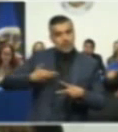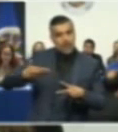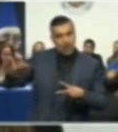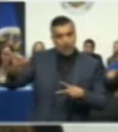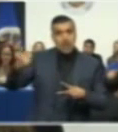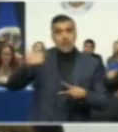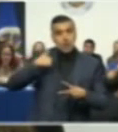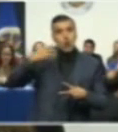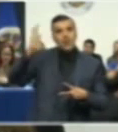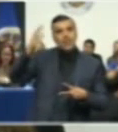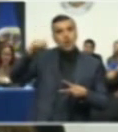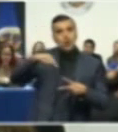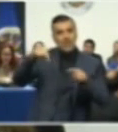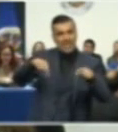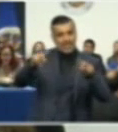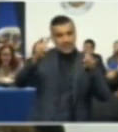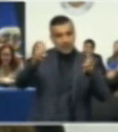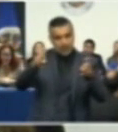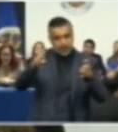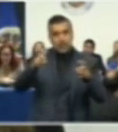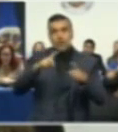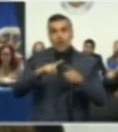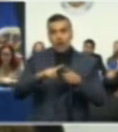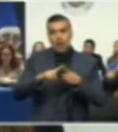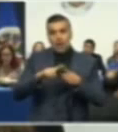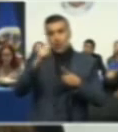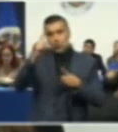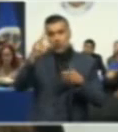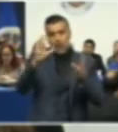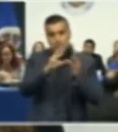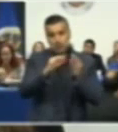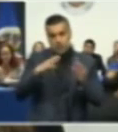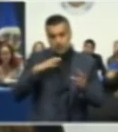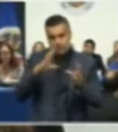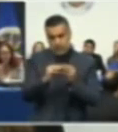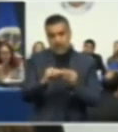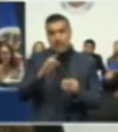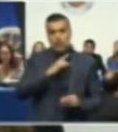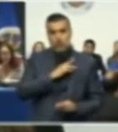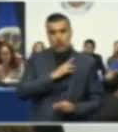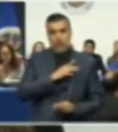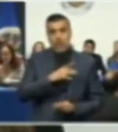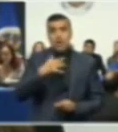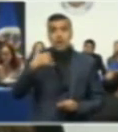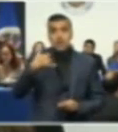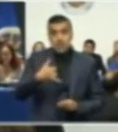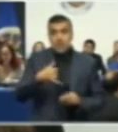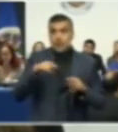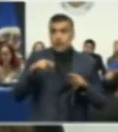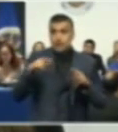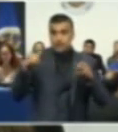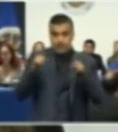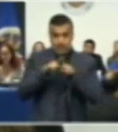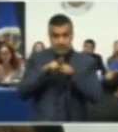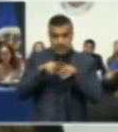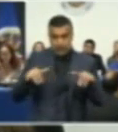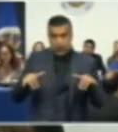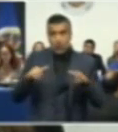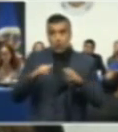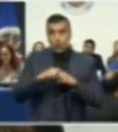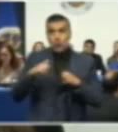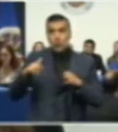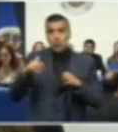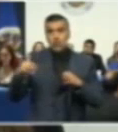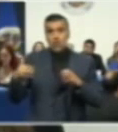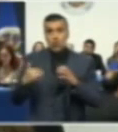did in fact present on this topic at ECLAC meeting in Chile, and it coincided with